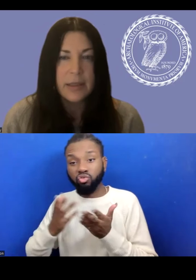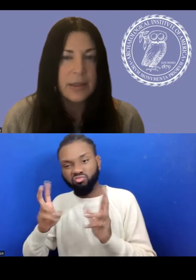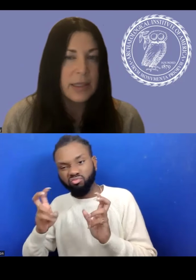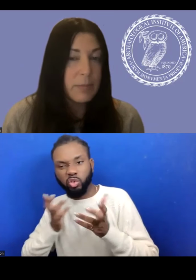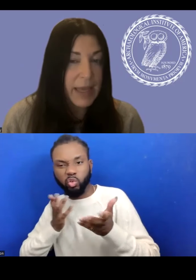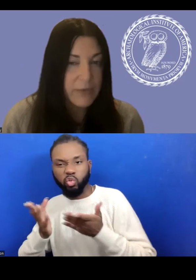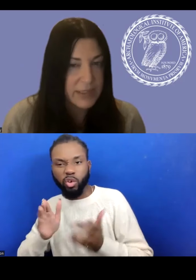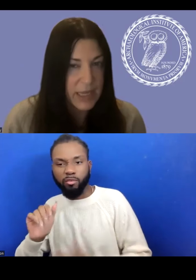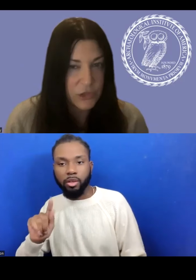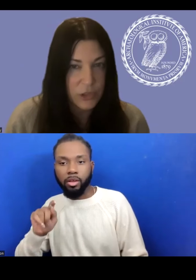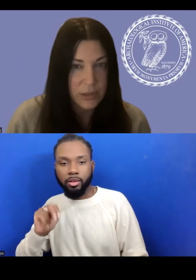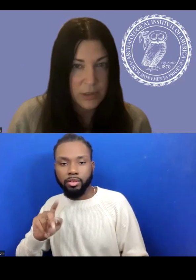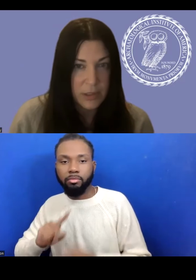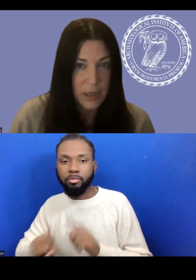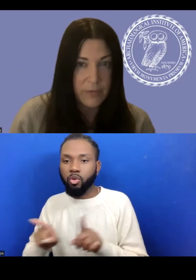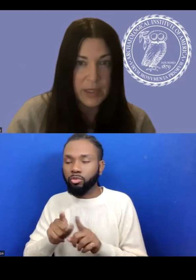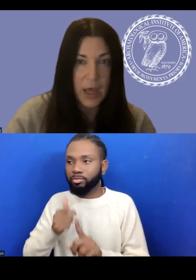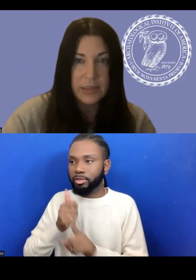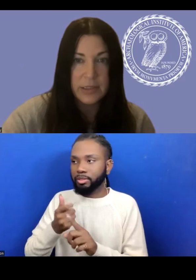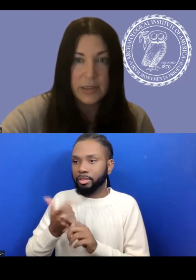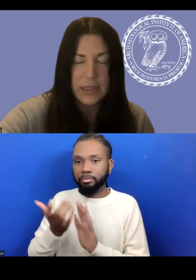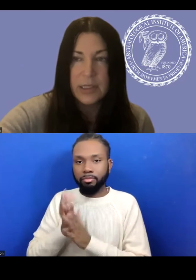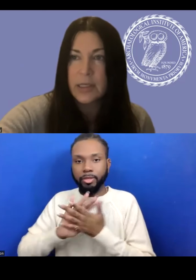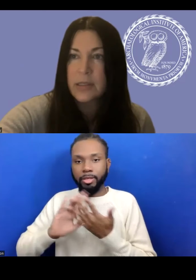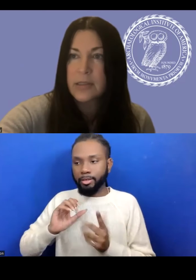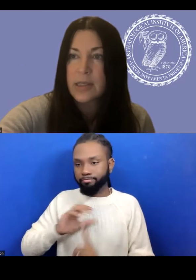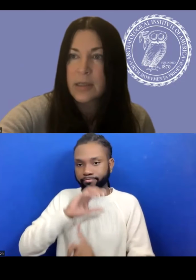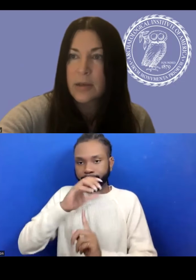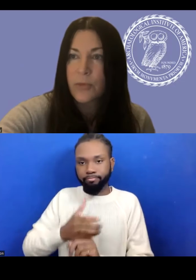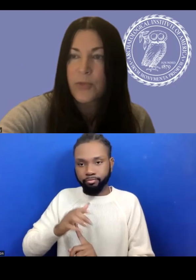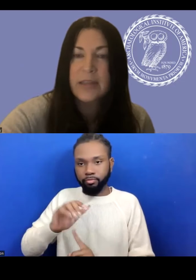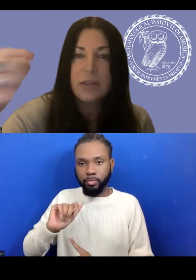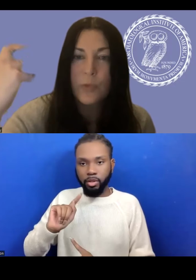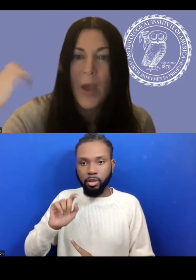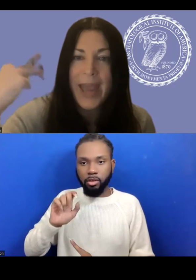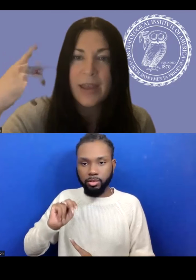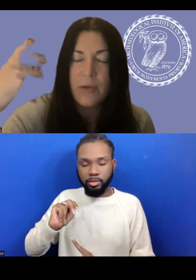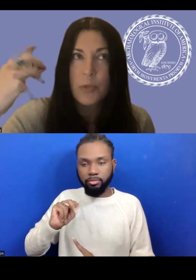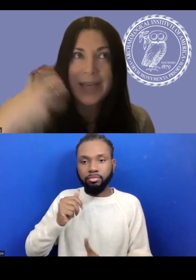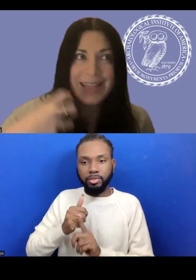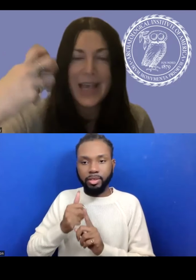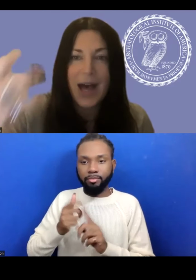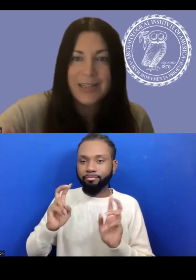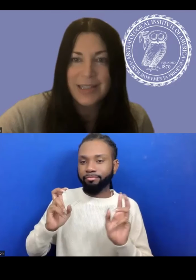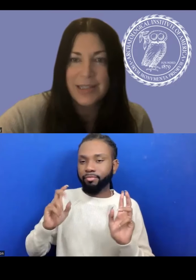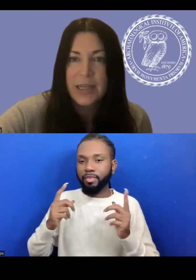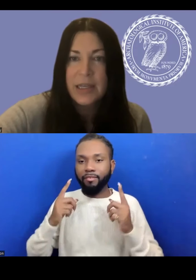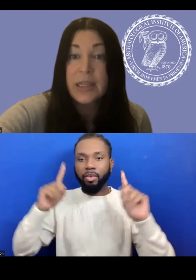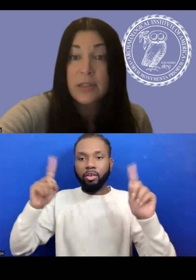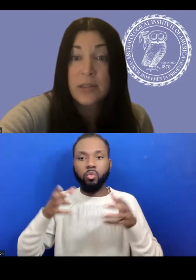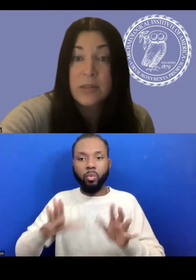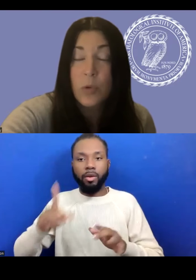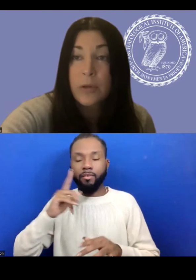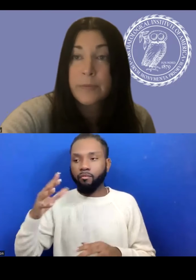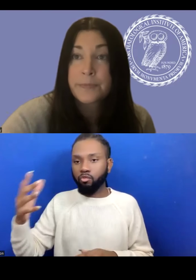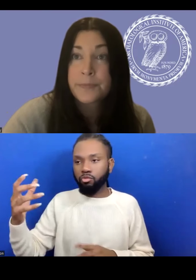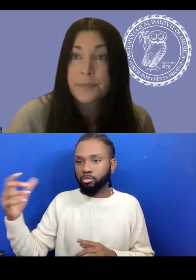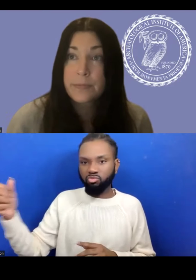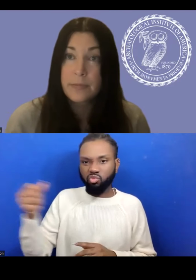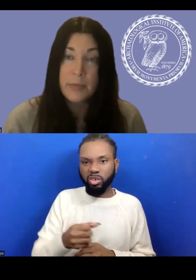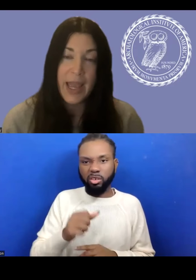like the manifestation of the Aten. He is the effective way of bringing the Aten into this